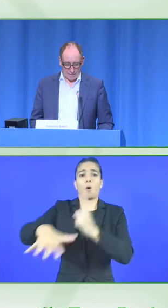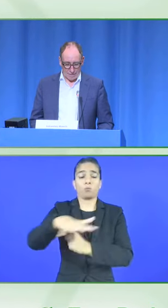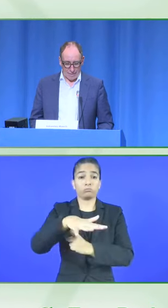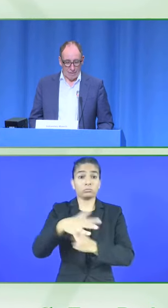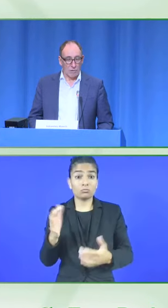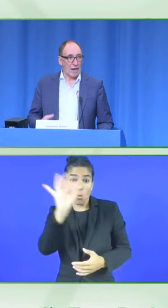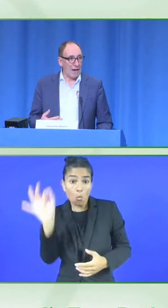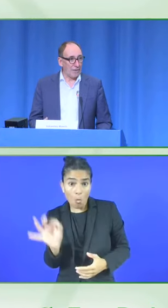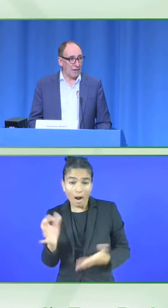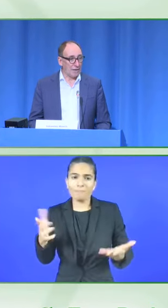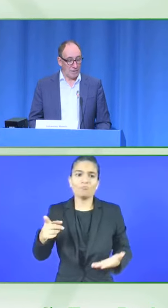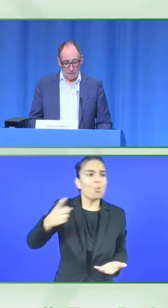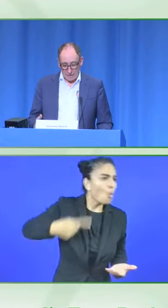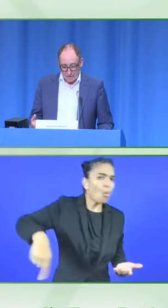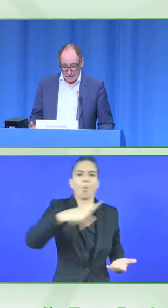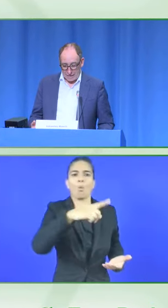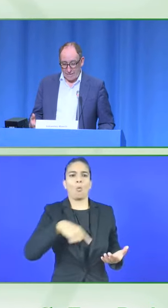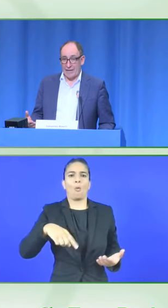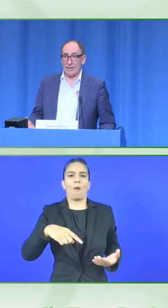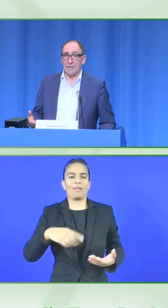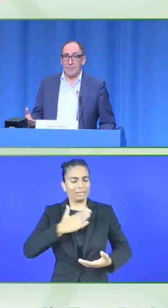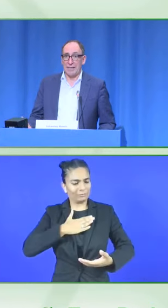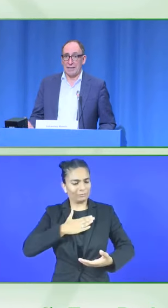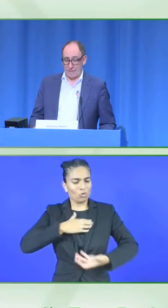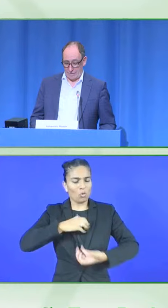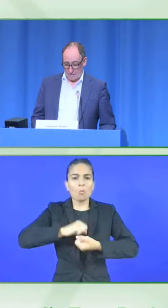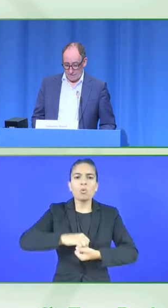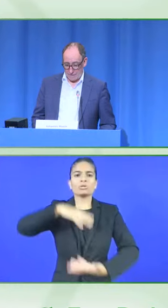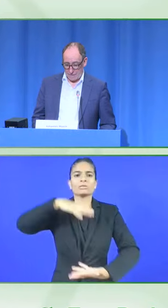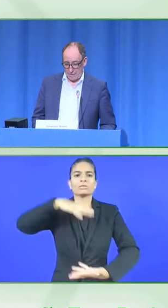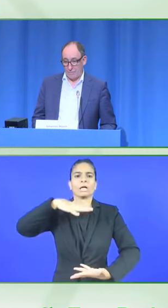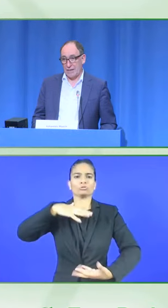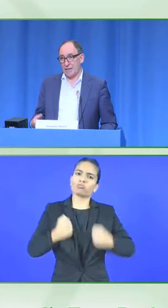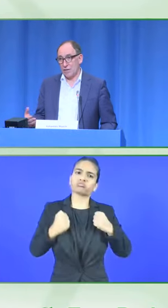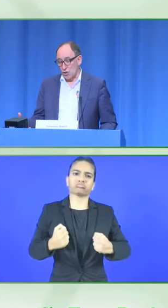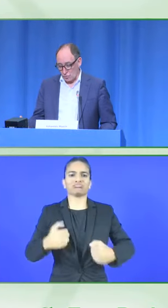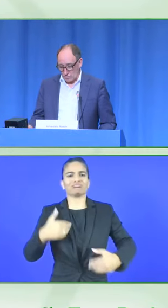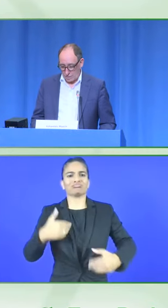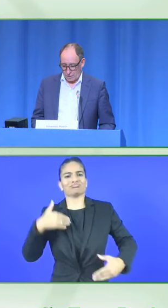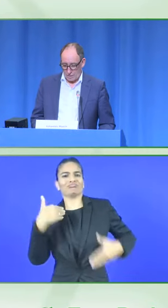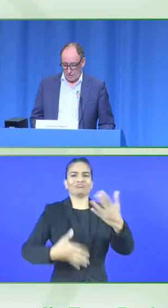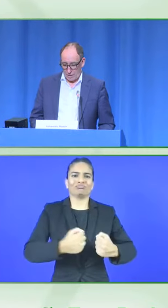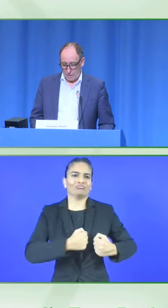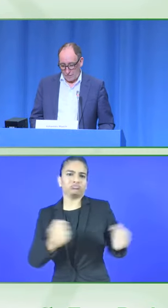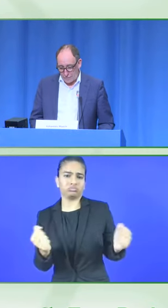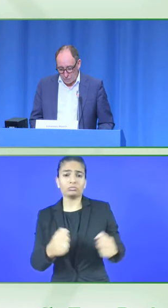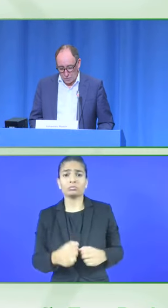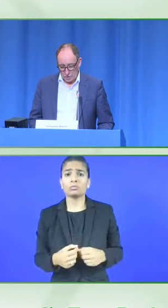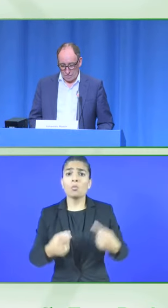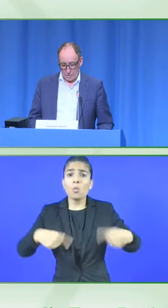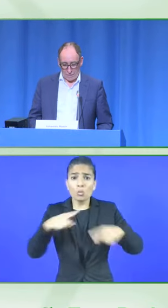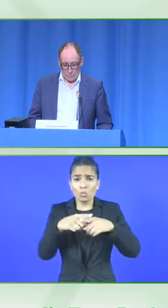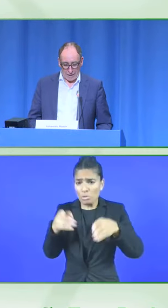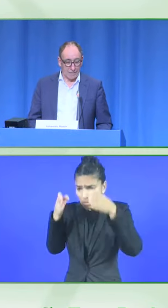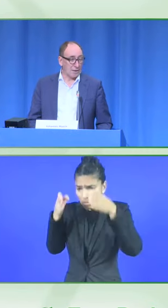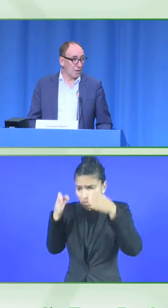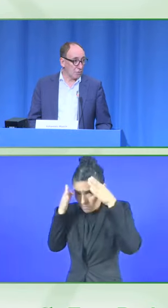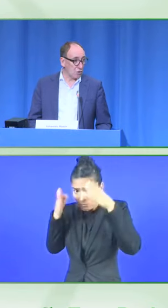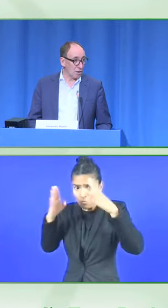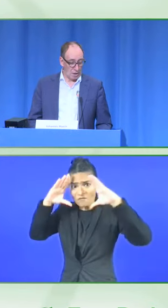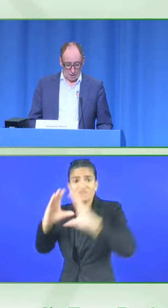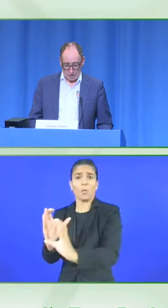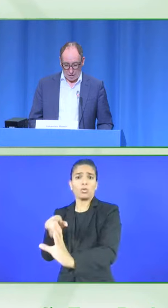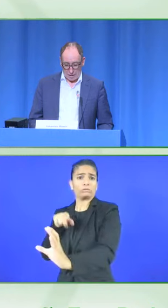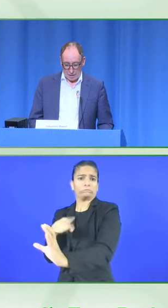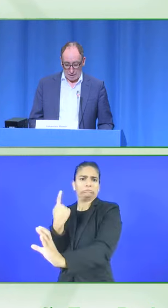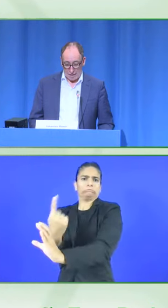opportunities rather than their disabilities, we can ensure a future where